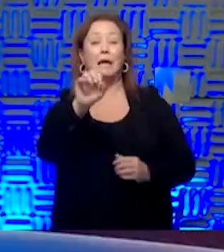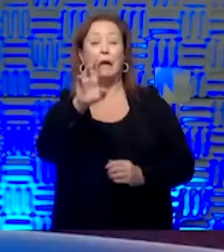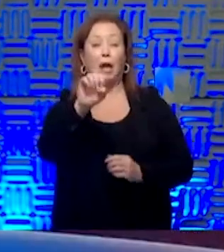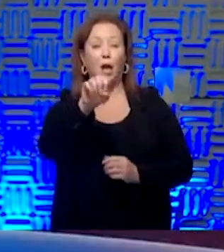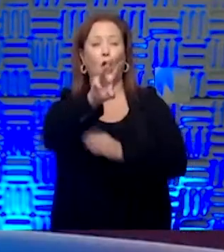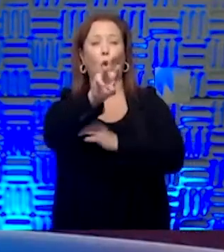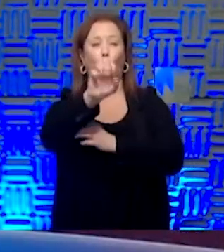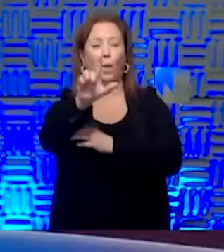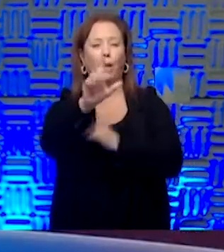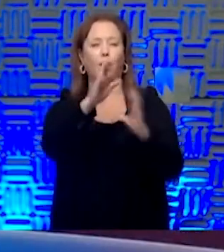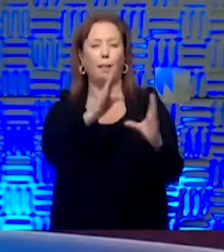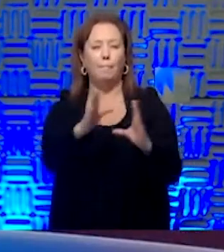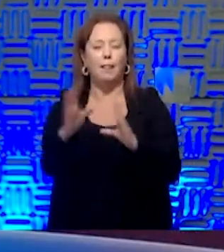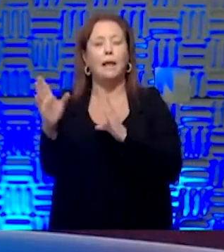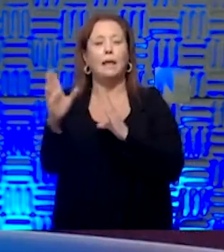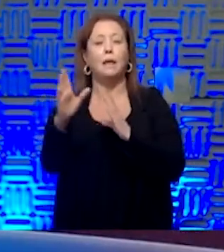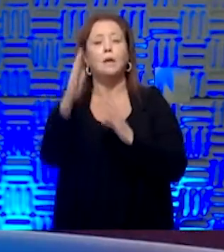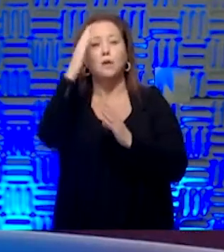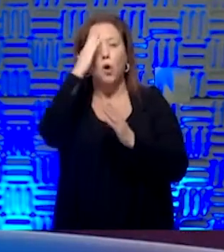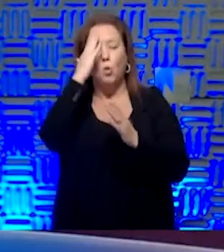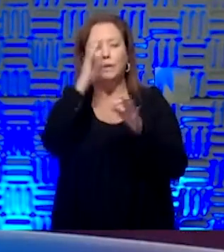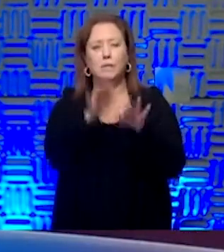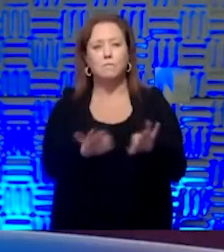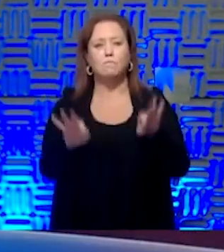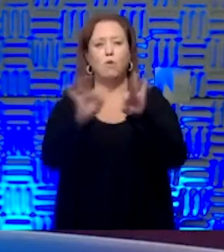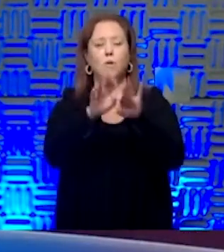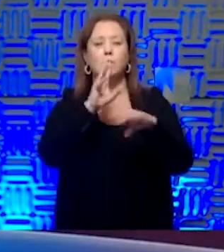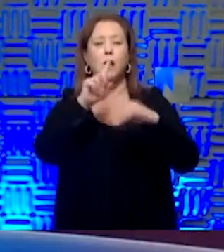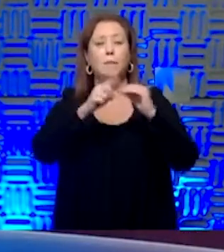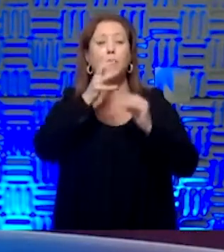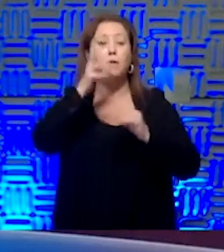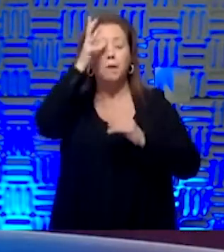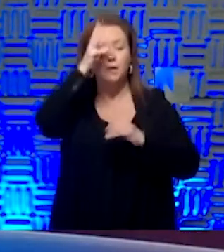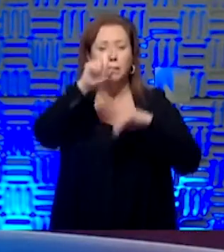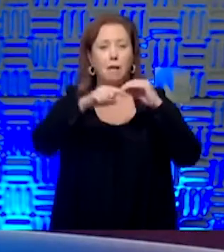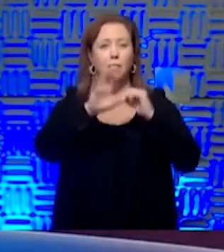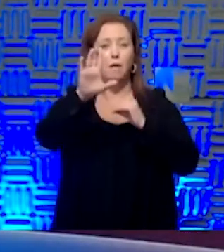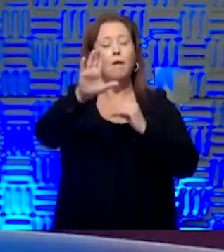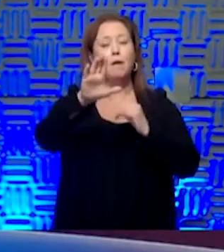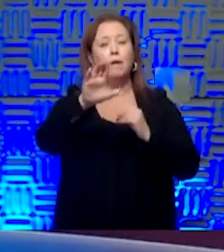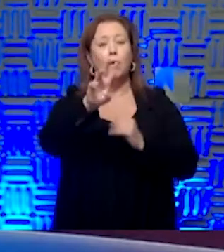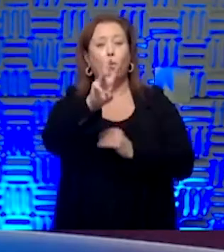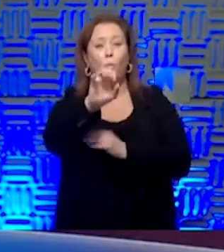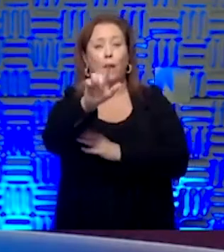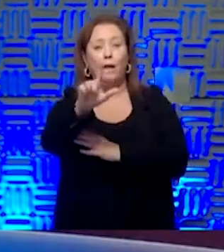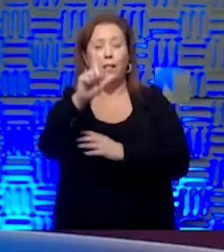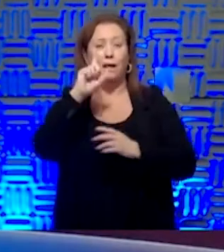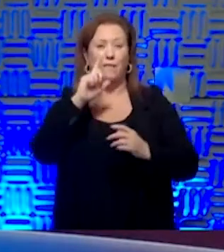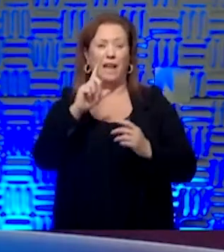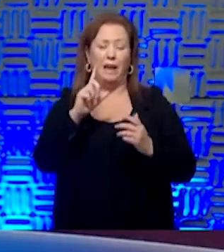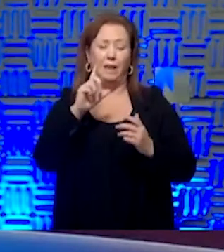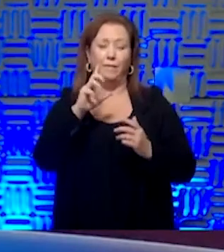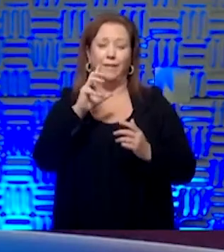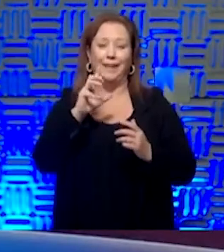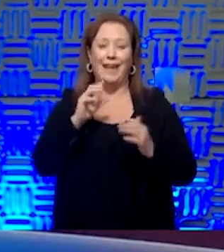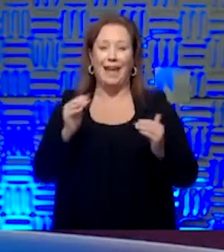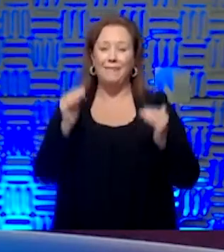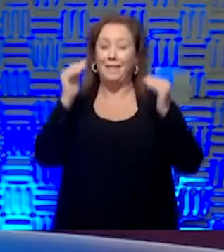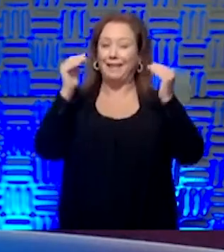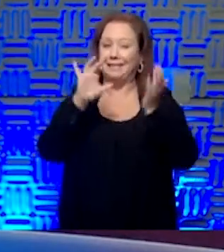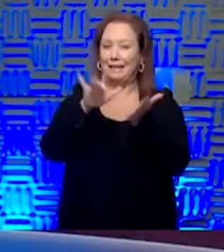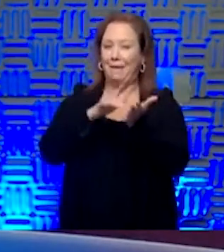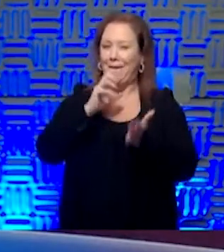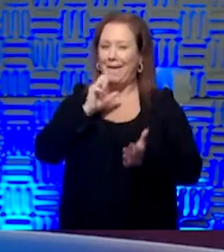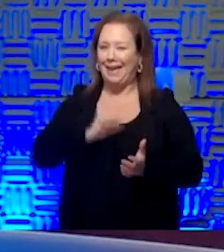what's important to you and your loved ones, talking with your parents about this if they suffer from advanced middle age.